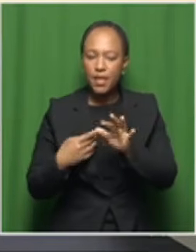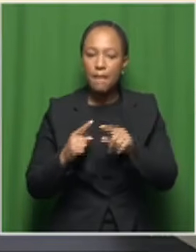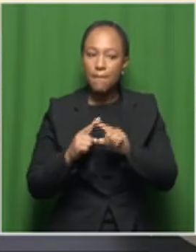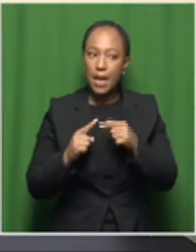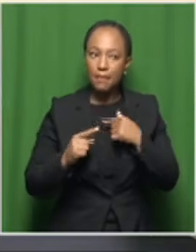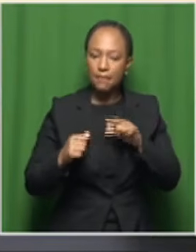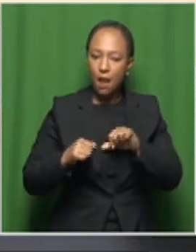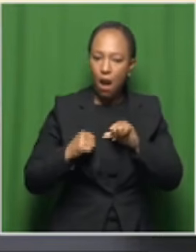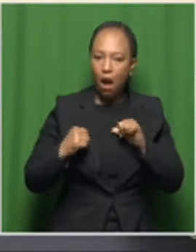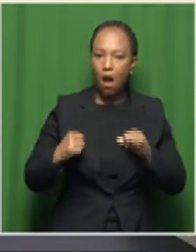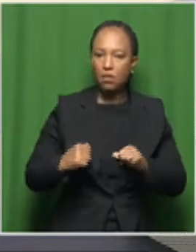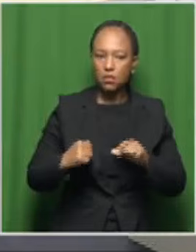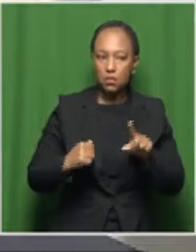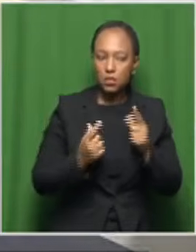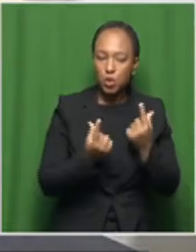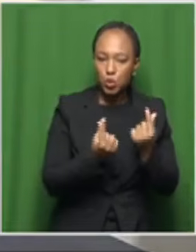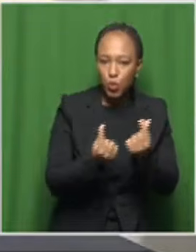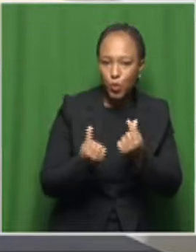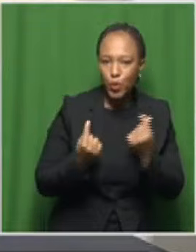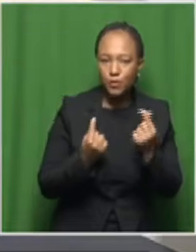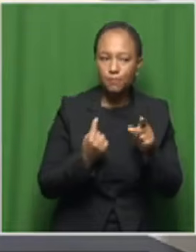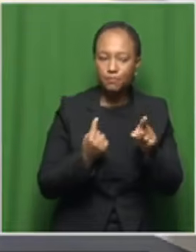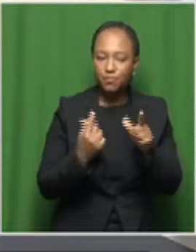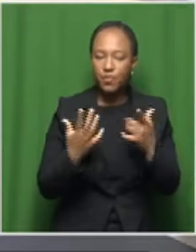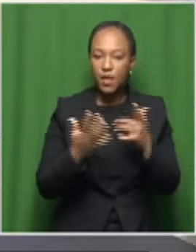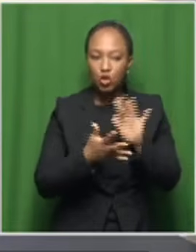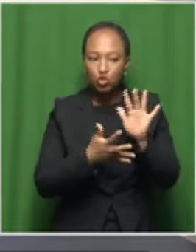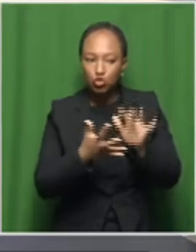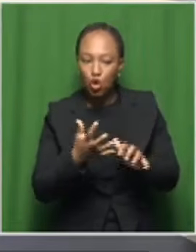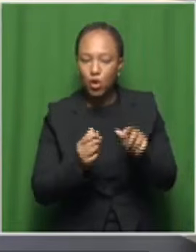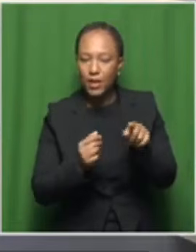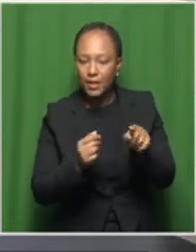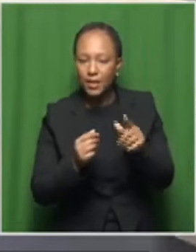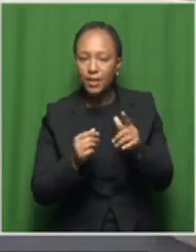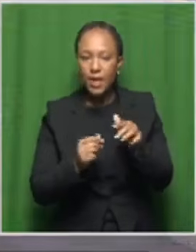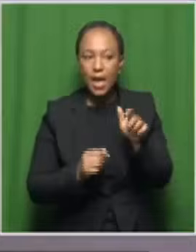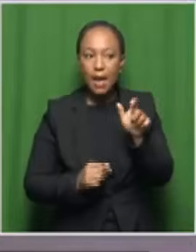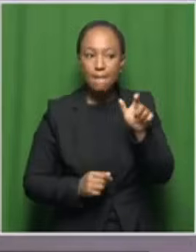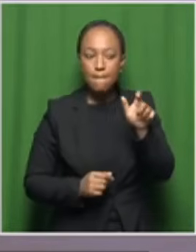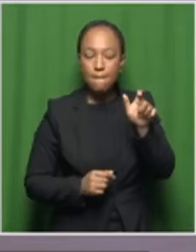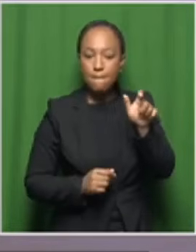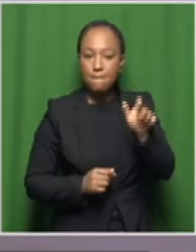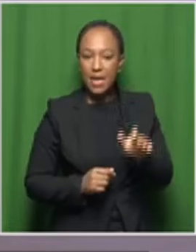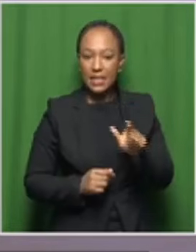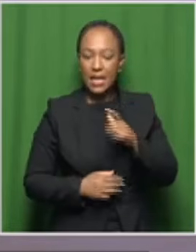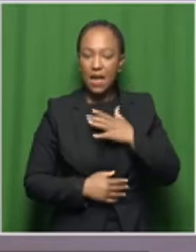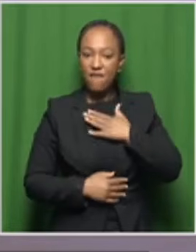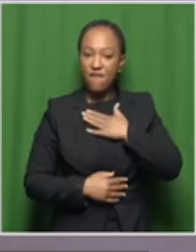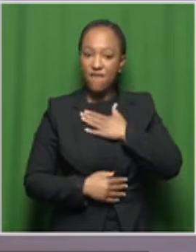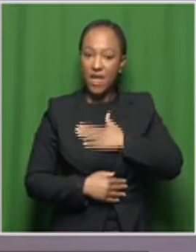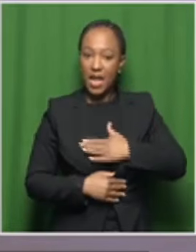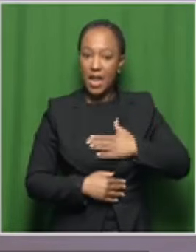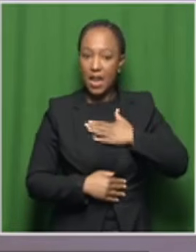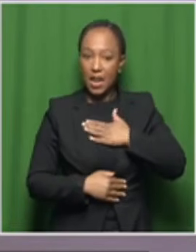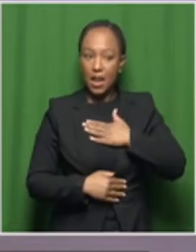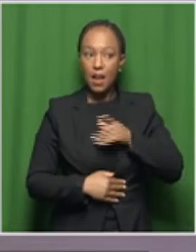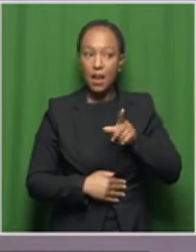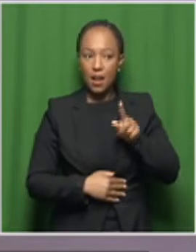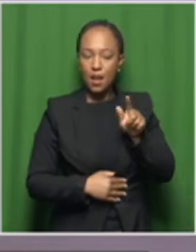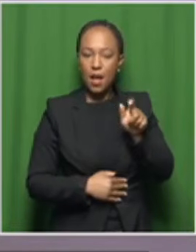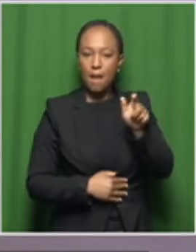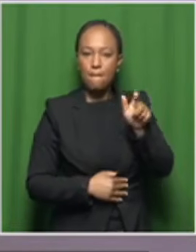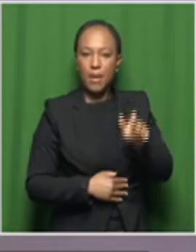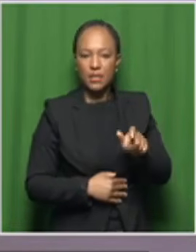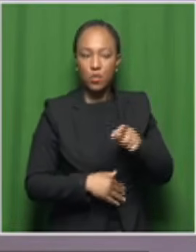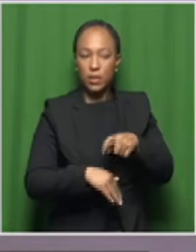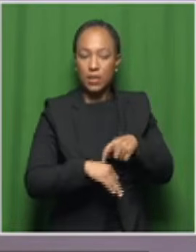with what tells a story. I move with what makes that person, the subject, feel noticed and feel like they are a person when I take an image of